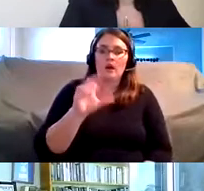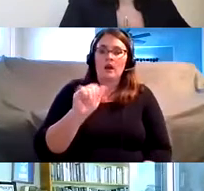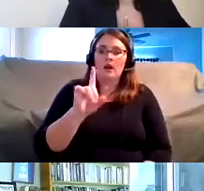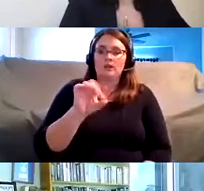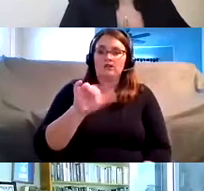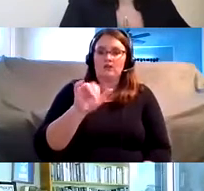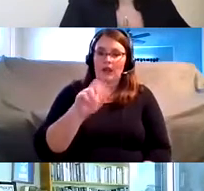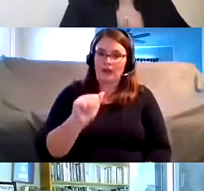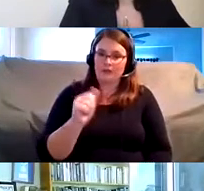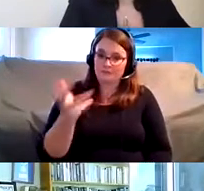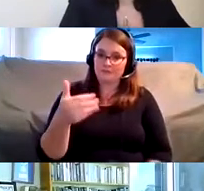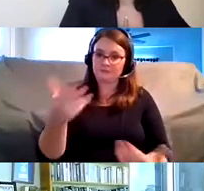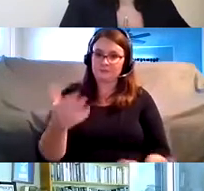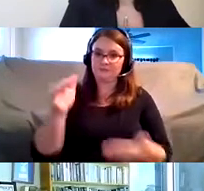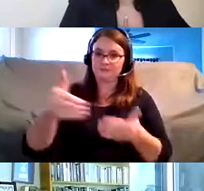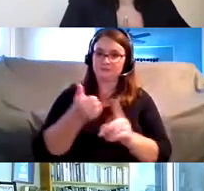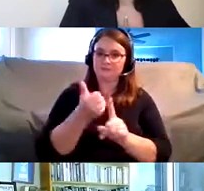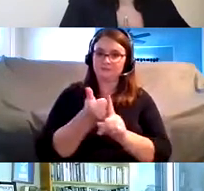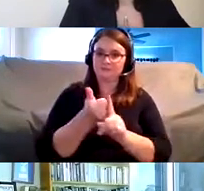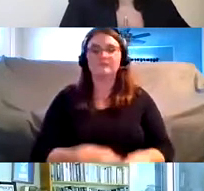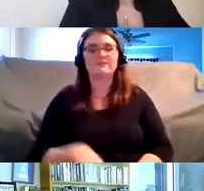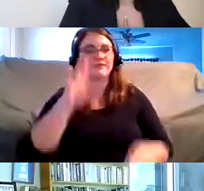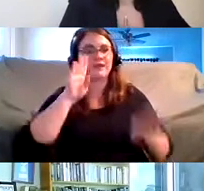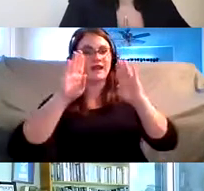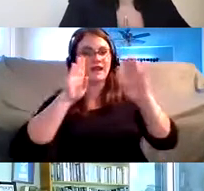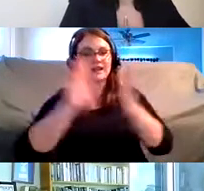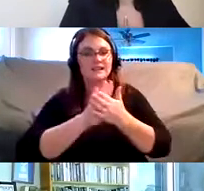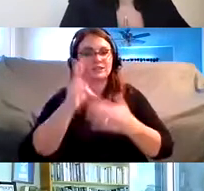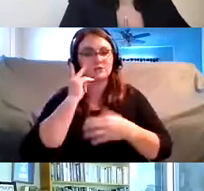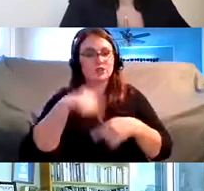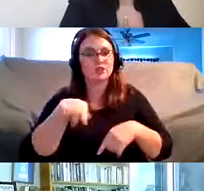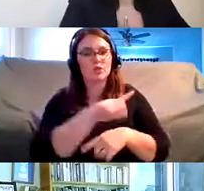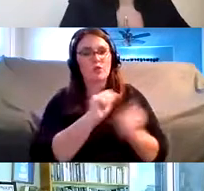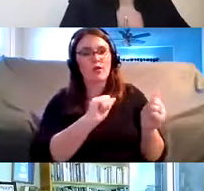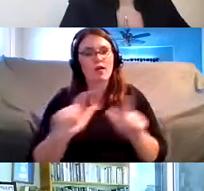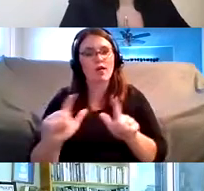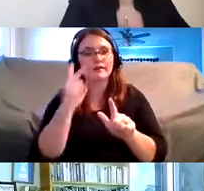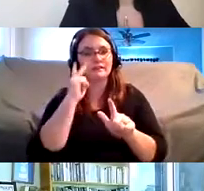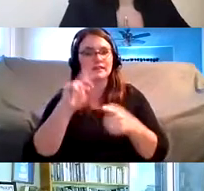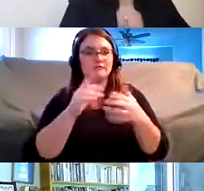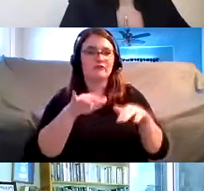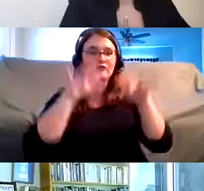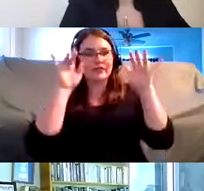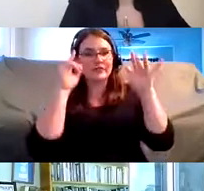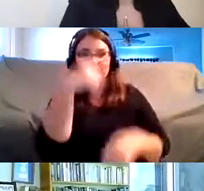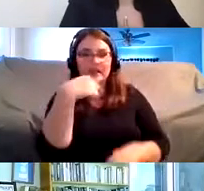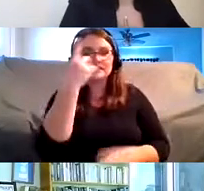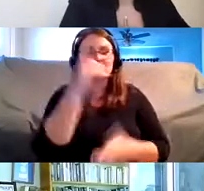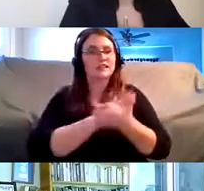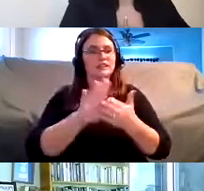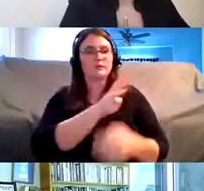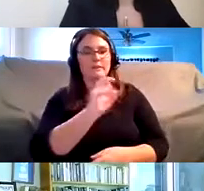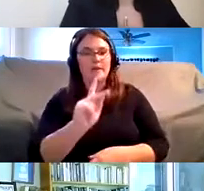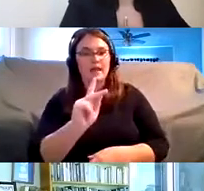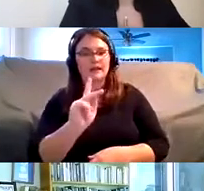to see all of you and nice to see friendly faces. It's nice to be back at KU for a few minutes.